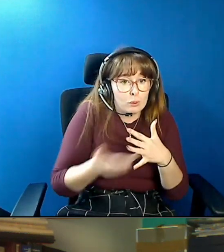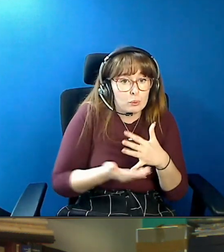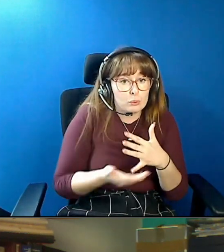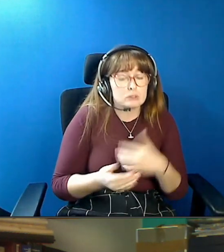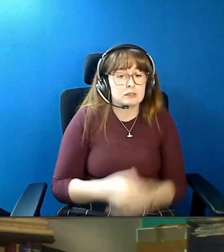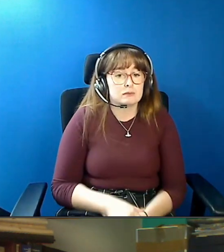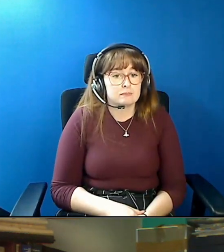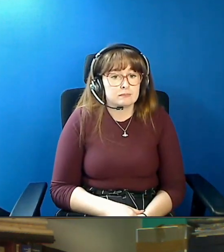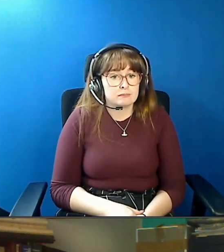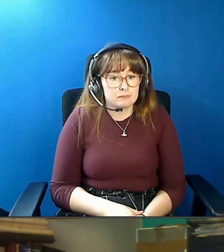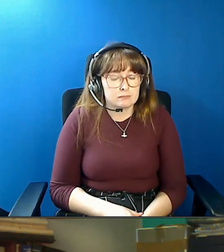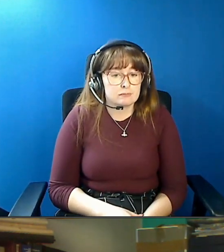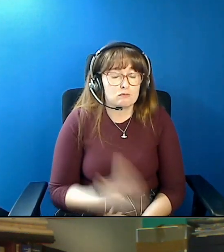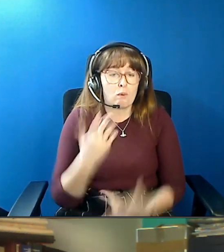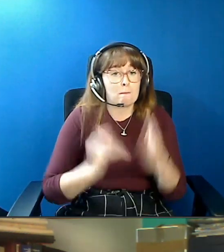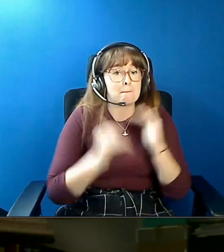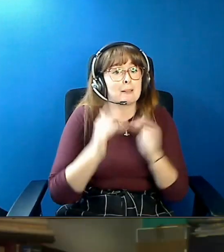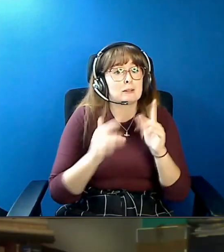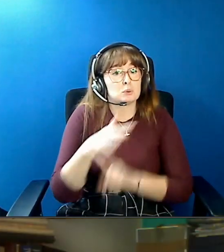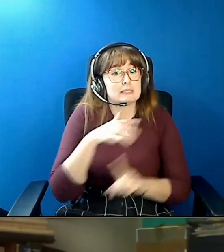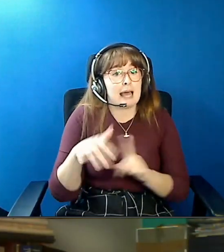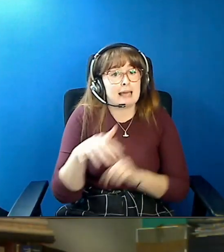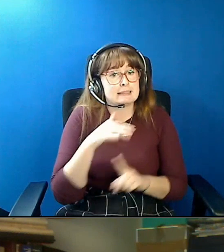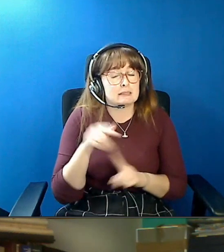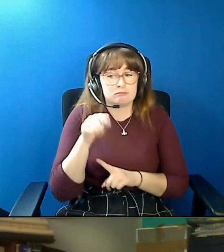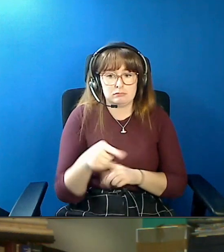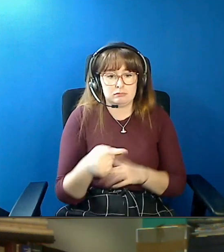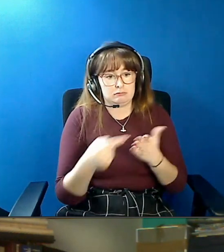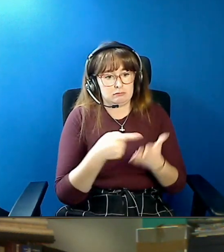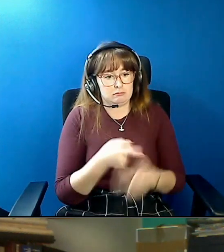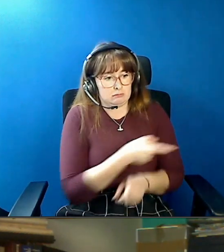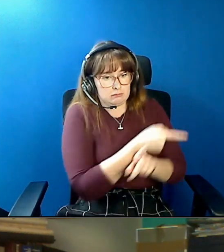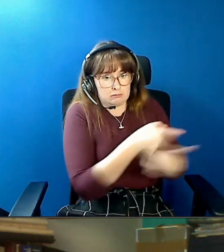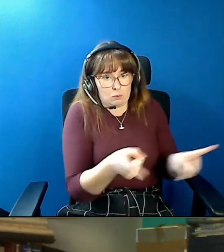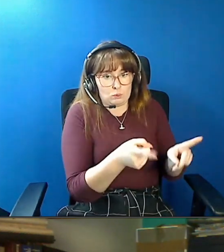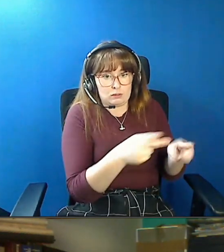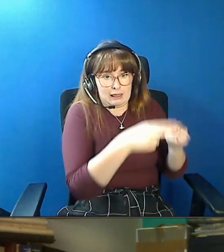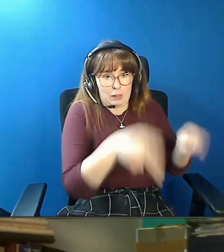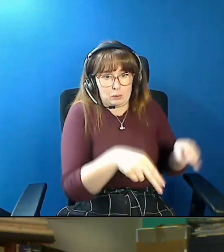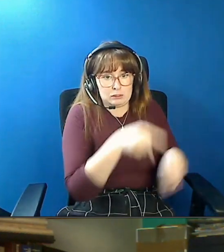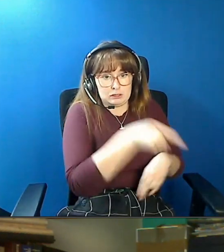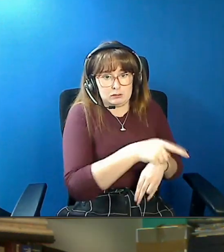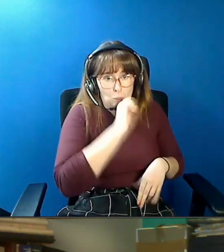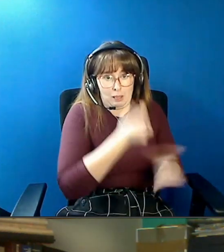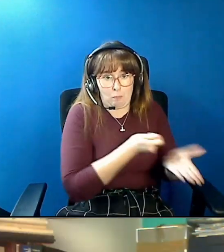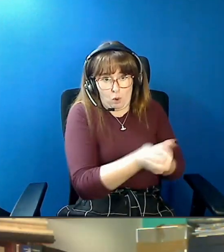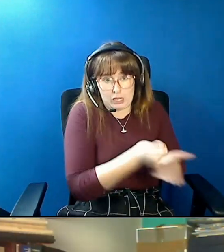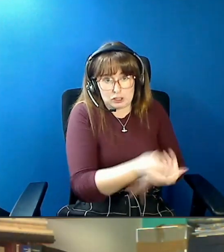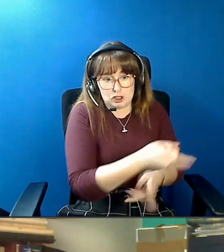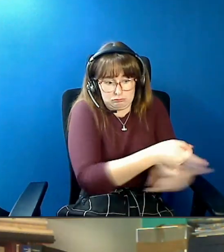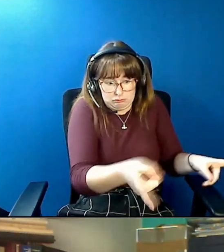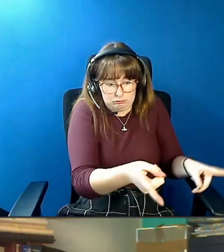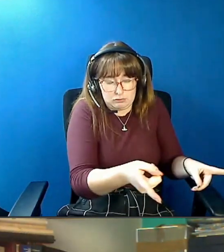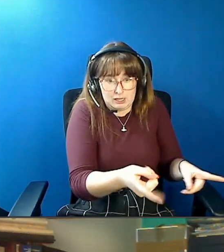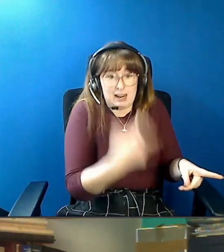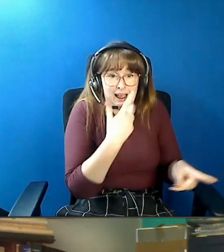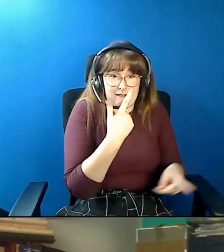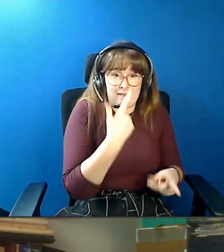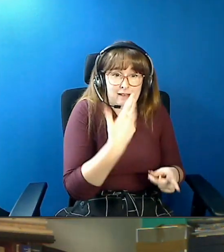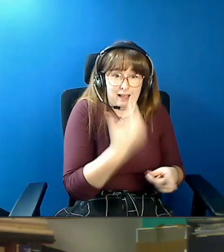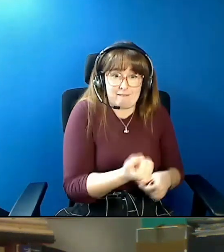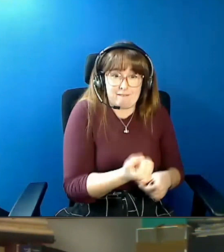building society about, right, these are the properties that you are mortgaging, and being able to pull that data through. And that's